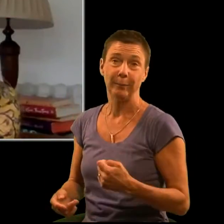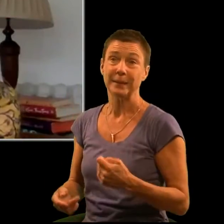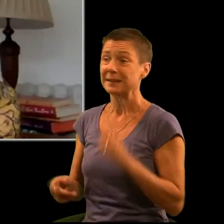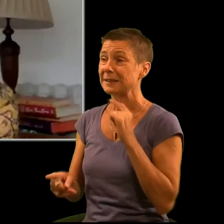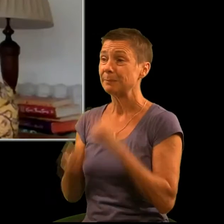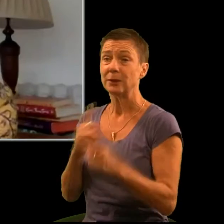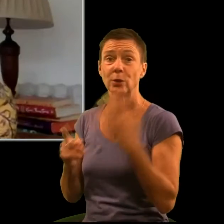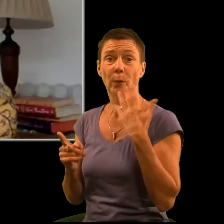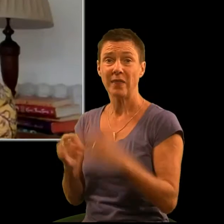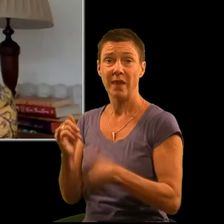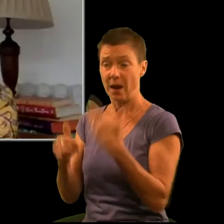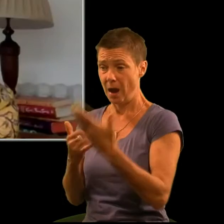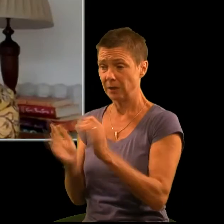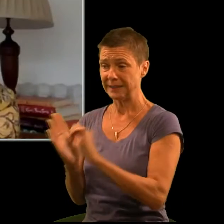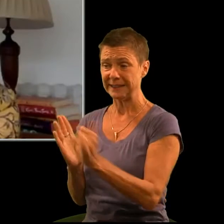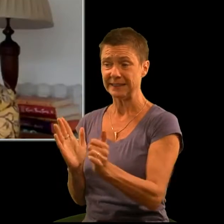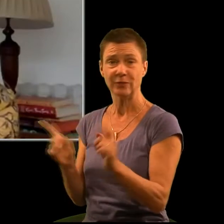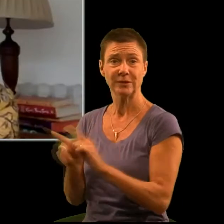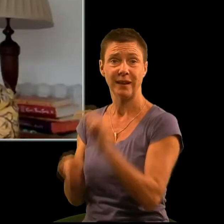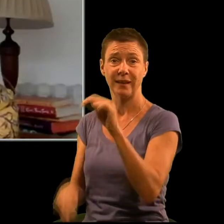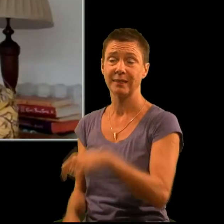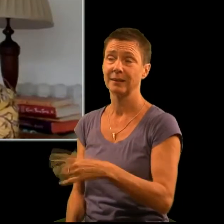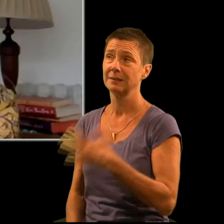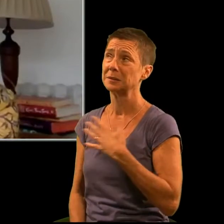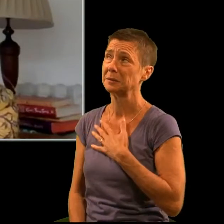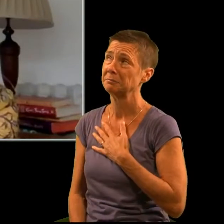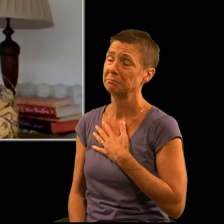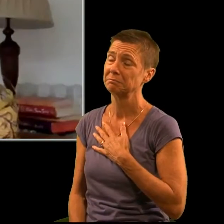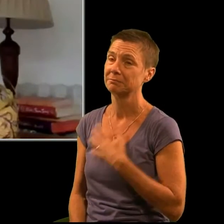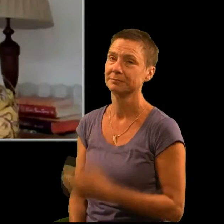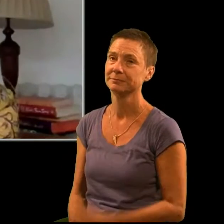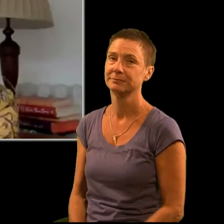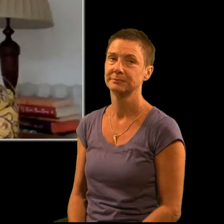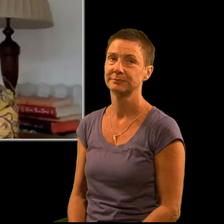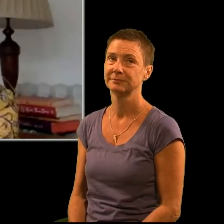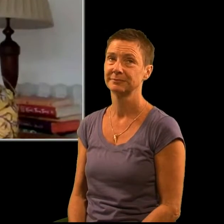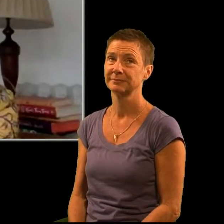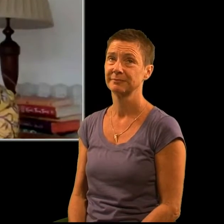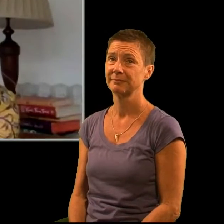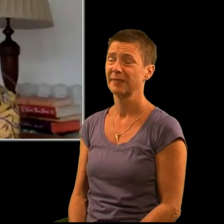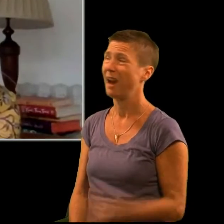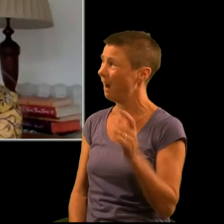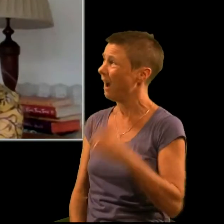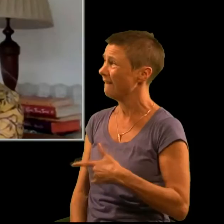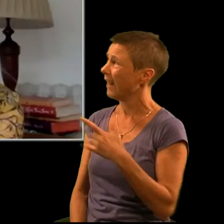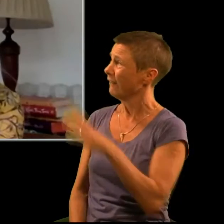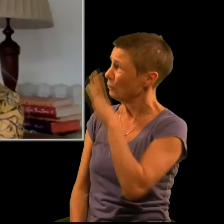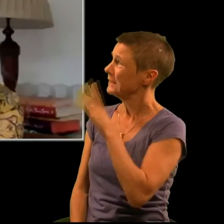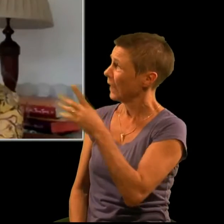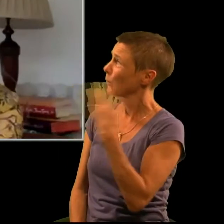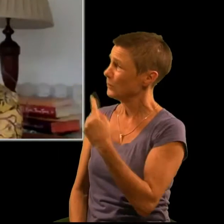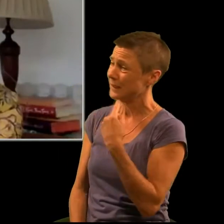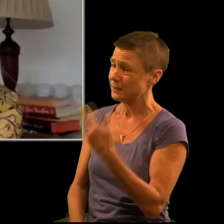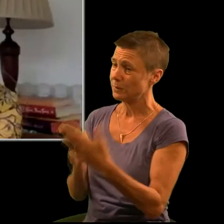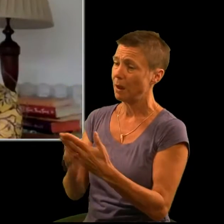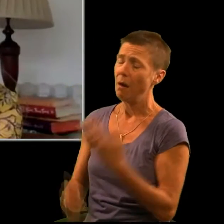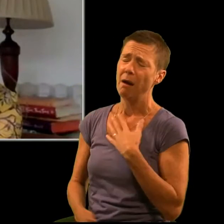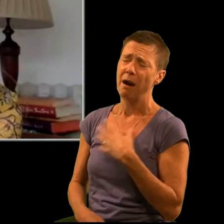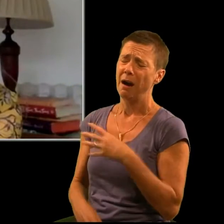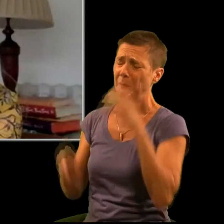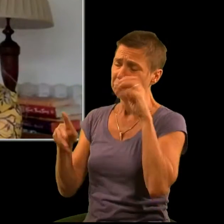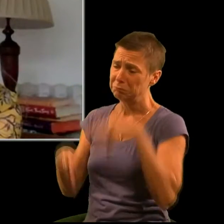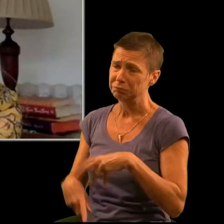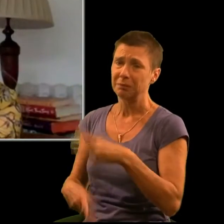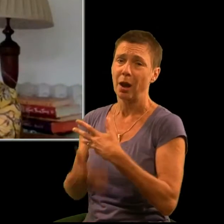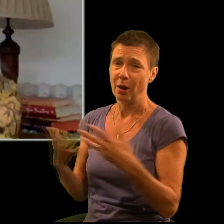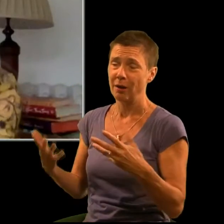it's the last in the series. Yeah, no, I was quite sad when you said that. Like anything. I know. I cried like anything,